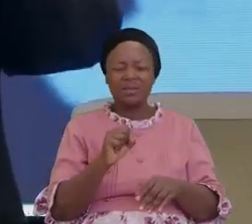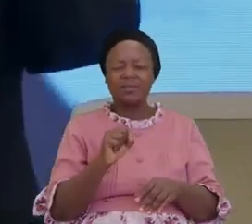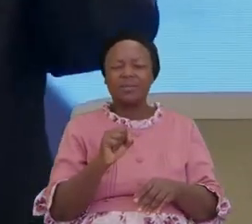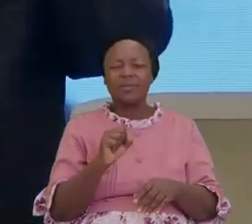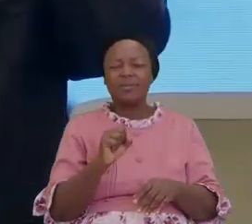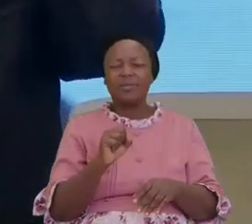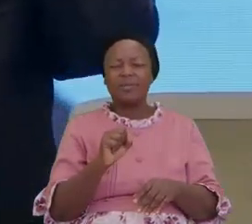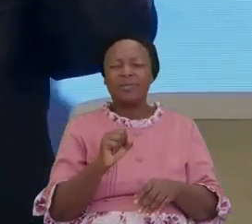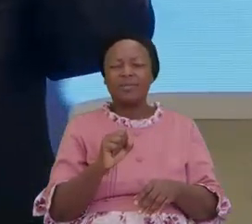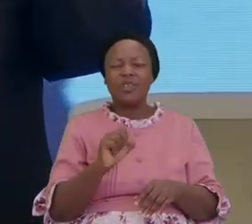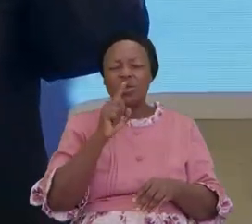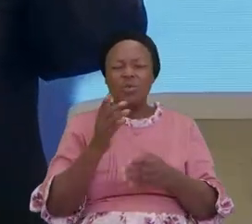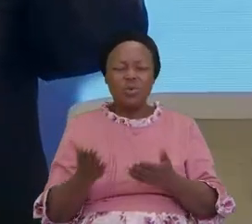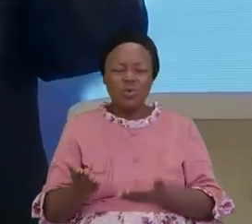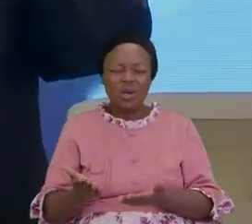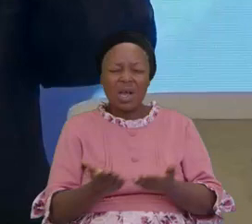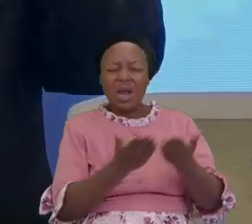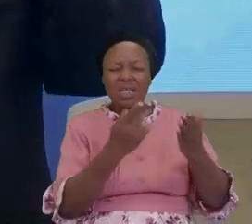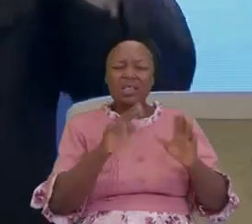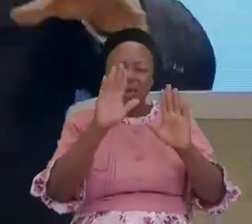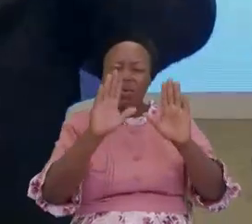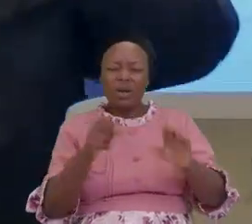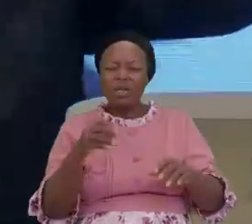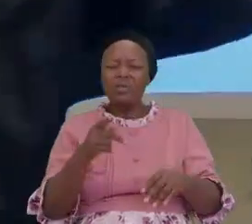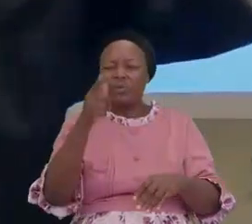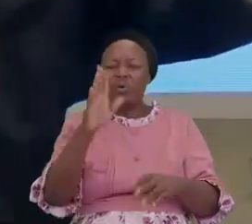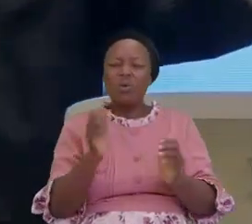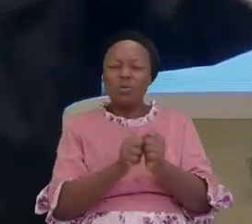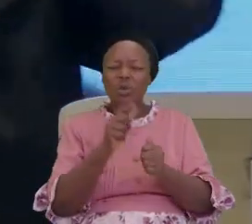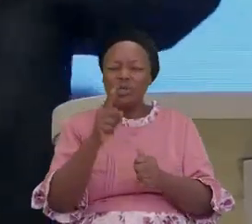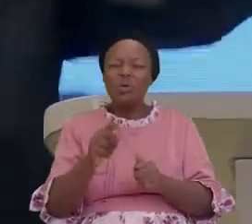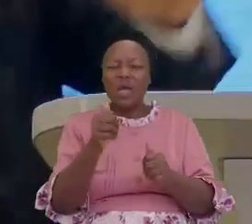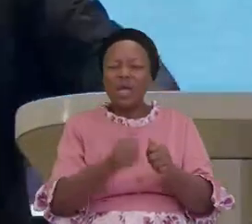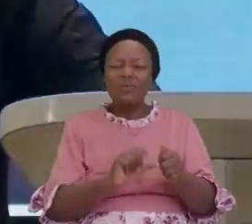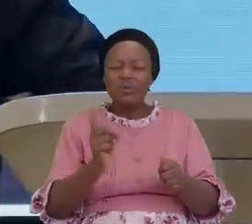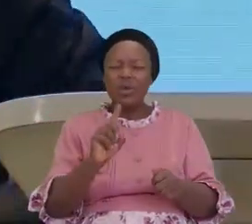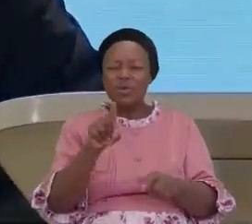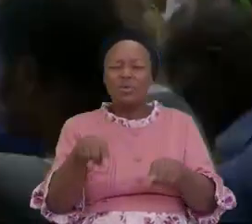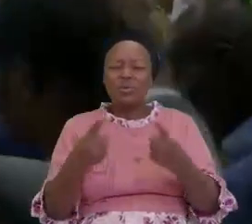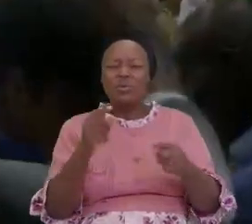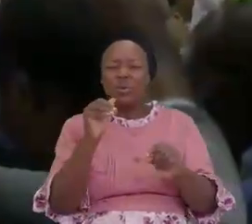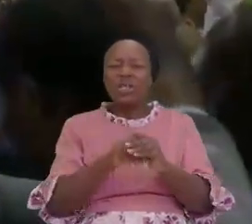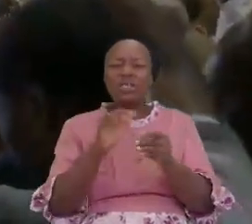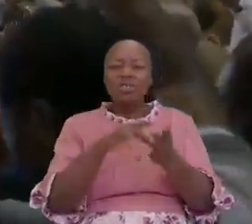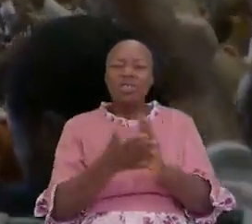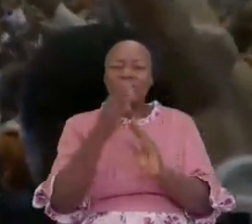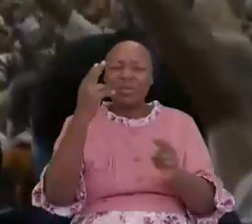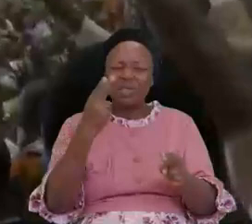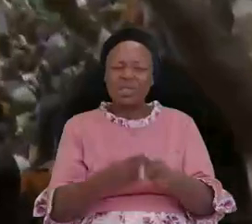You carry the wonders of God with you everywhere you go in Jesus'